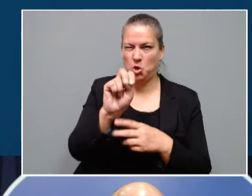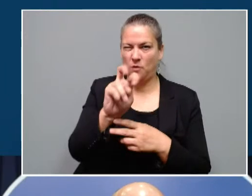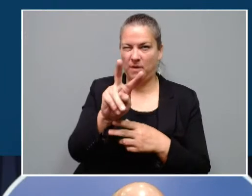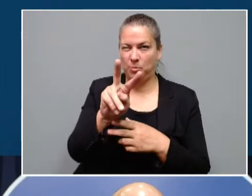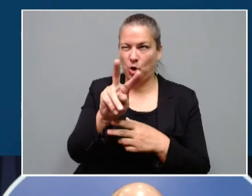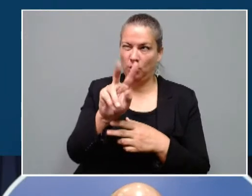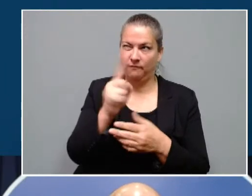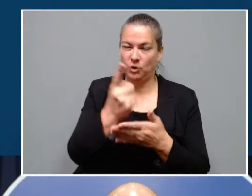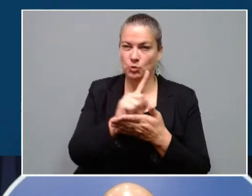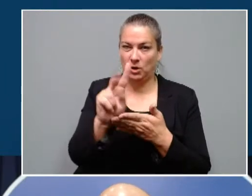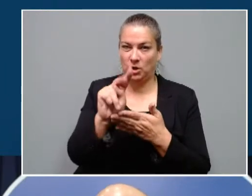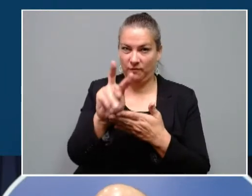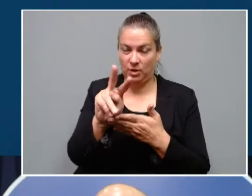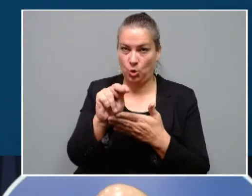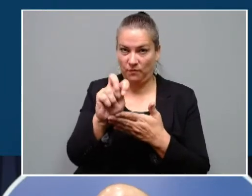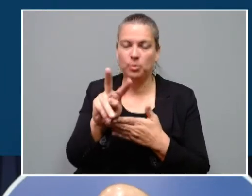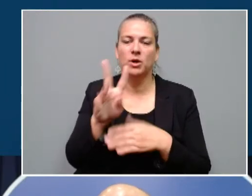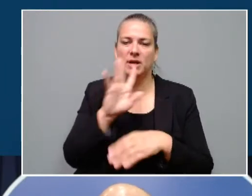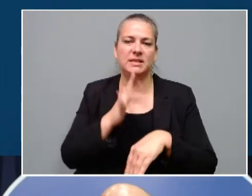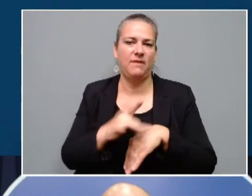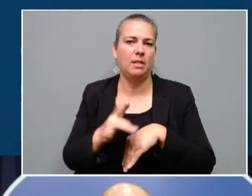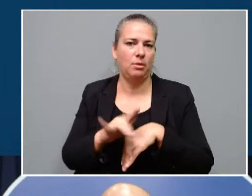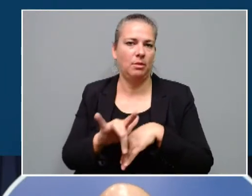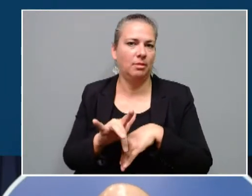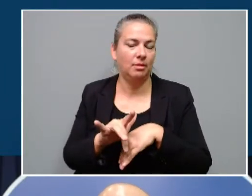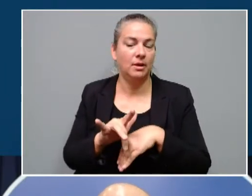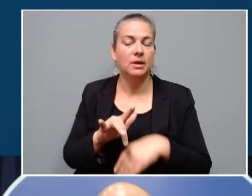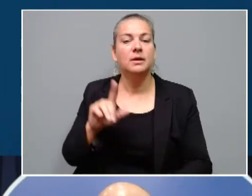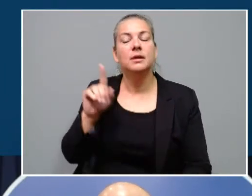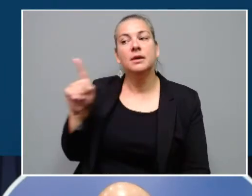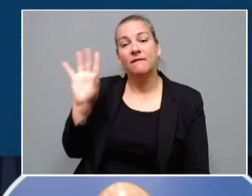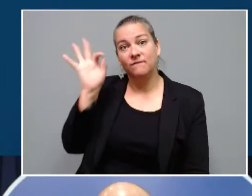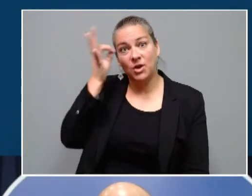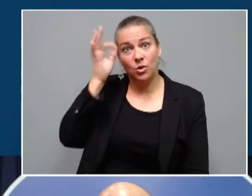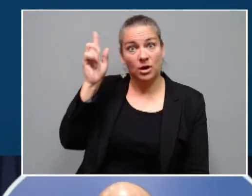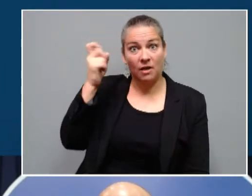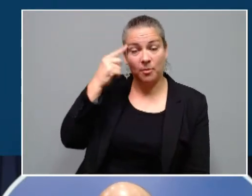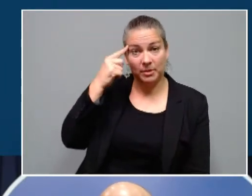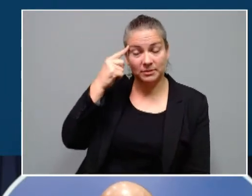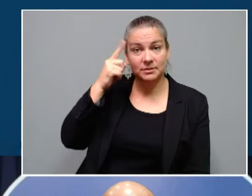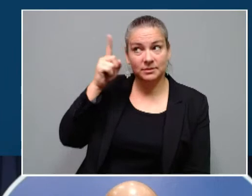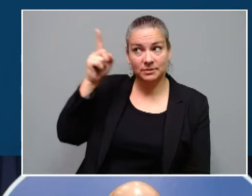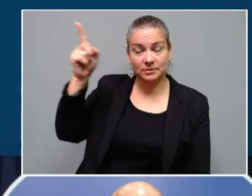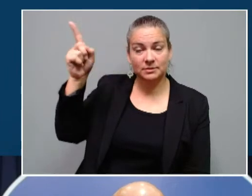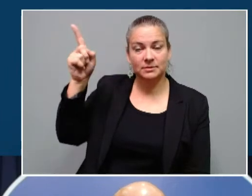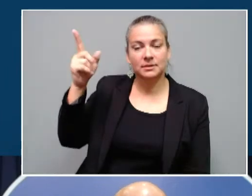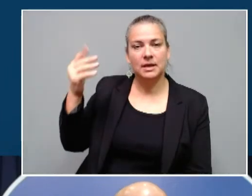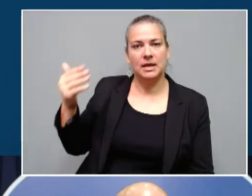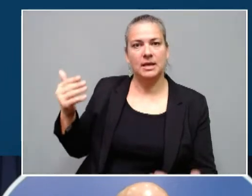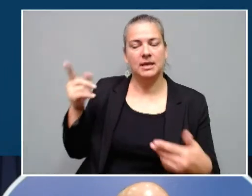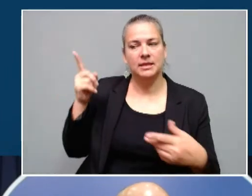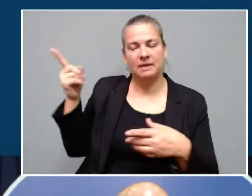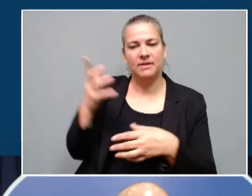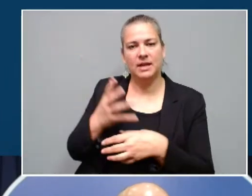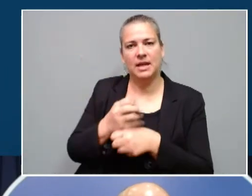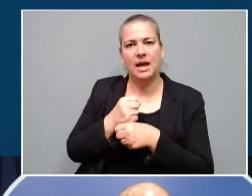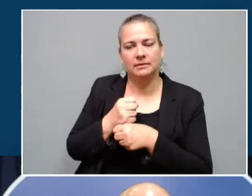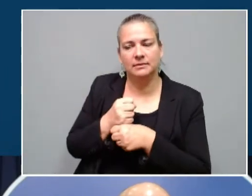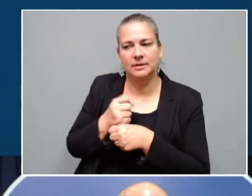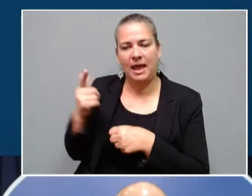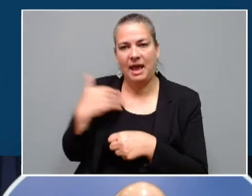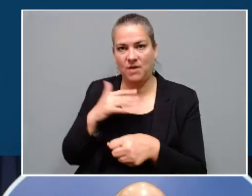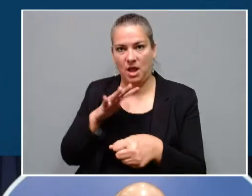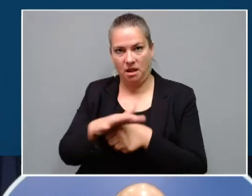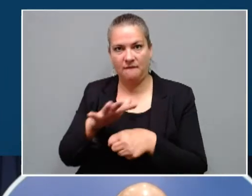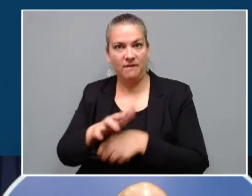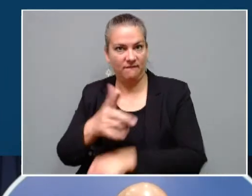so, this is when it would be available. The federal government, rather, has obtained enough vaccine